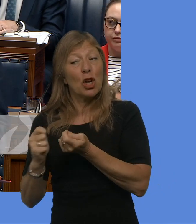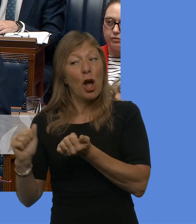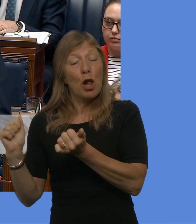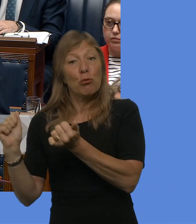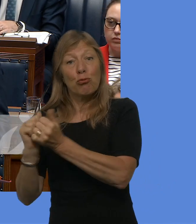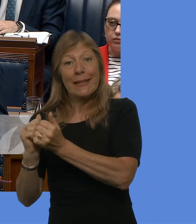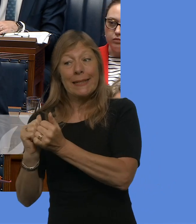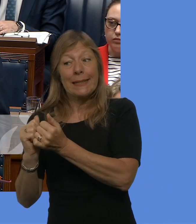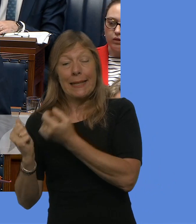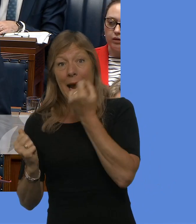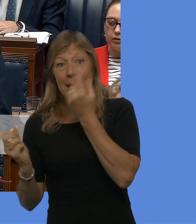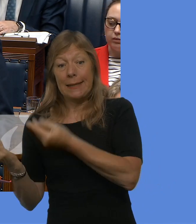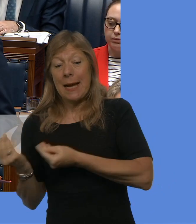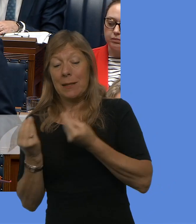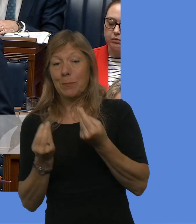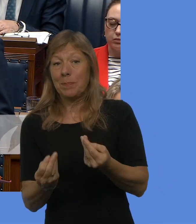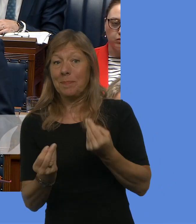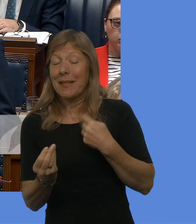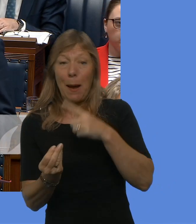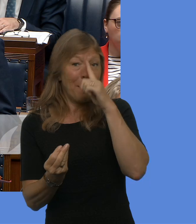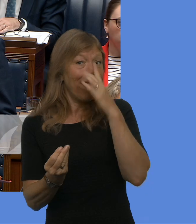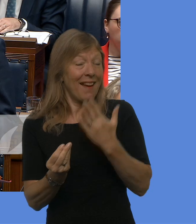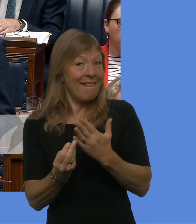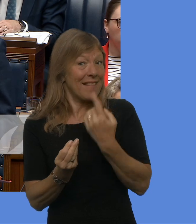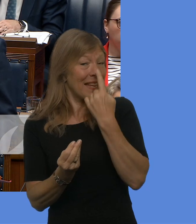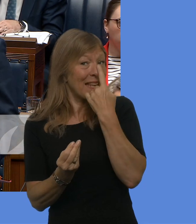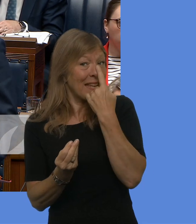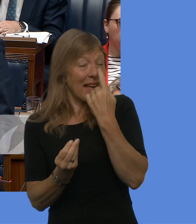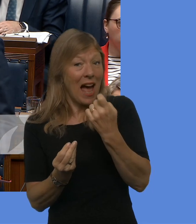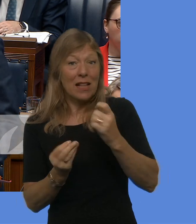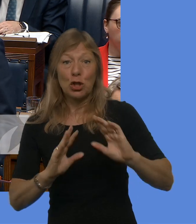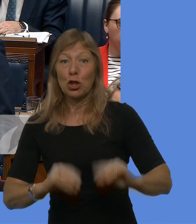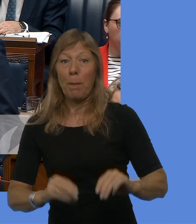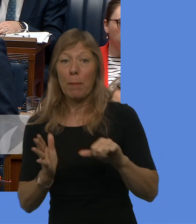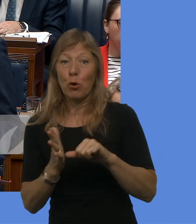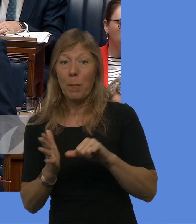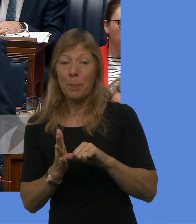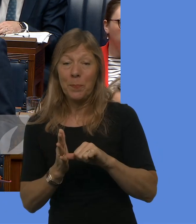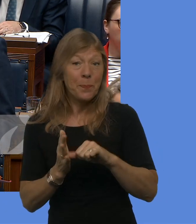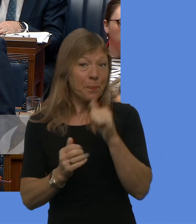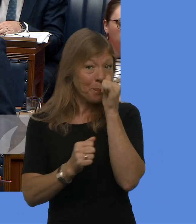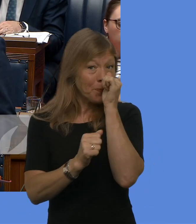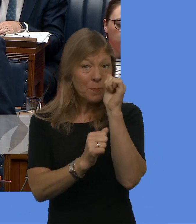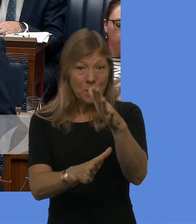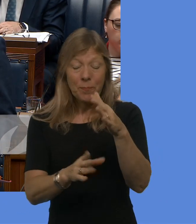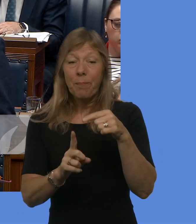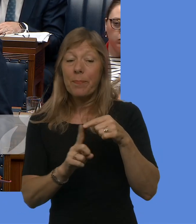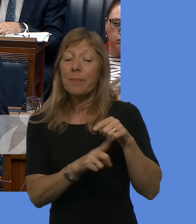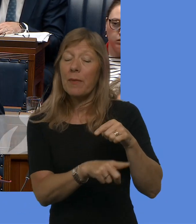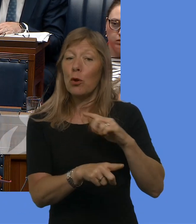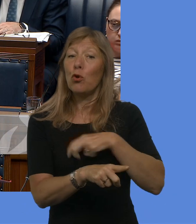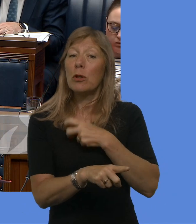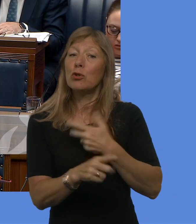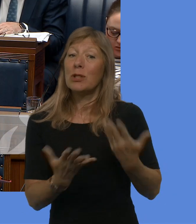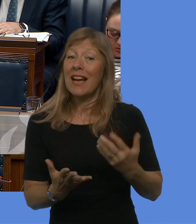successful resolution. The unions decided not to proceed with their industrial action today. That was important to have